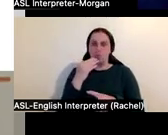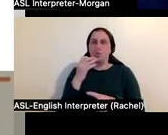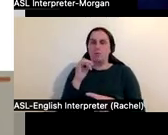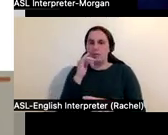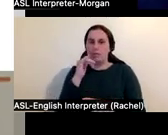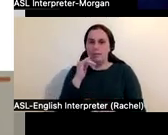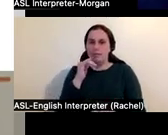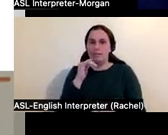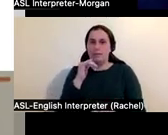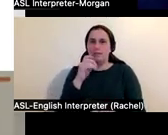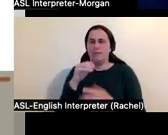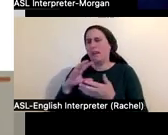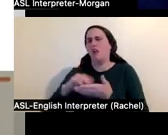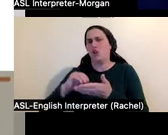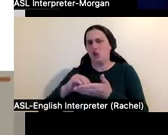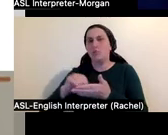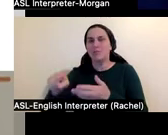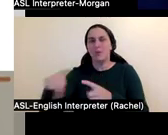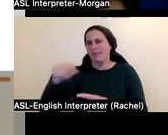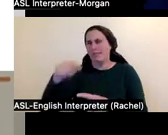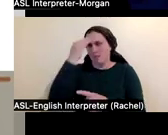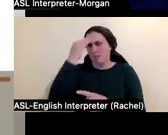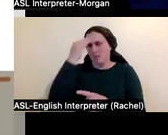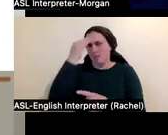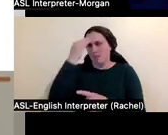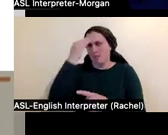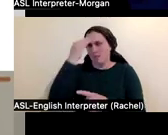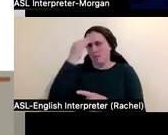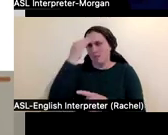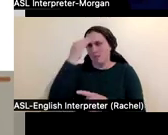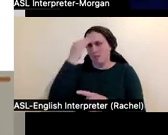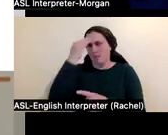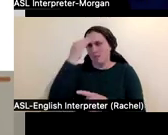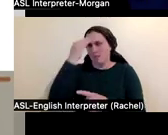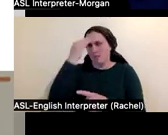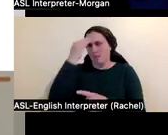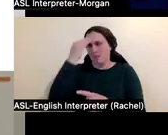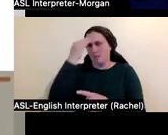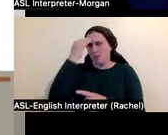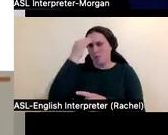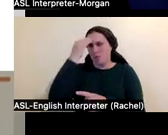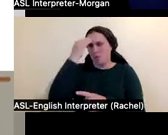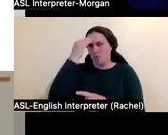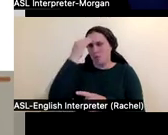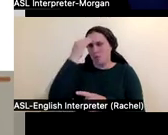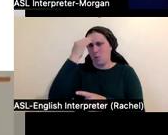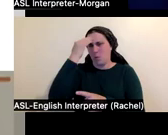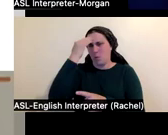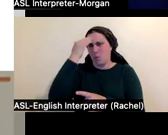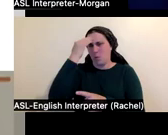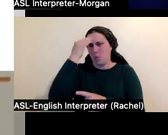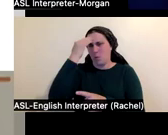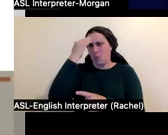they're learning it, so they know that. Yeah, I mean, yeah, we do it, but still, it's like when you're like reading it, or when you're like, that is definitely something